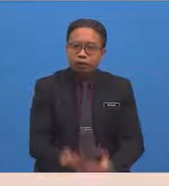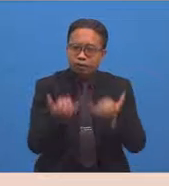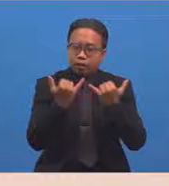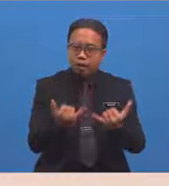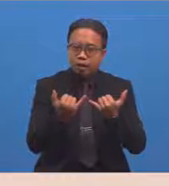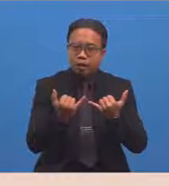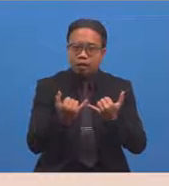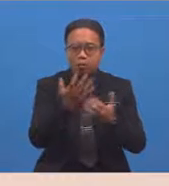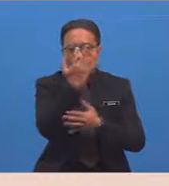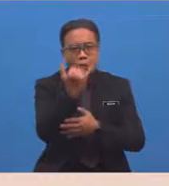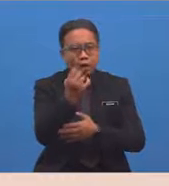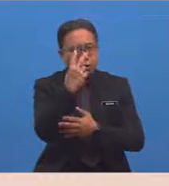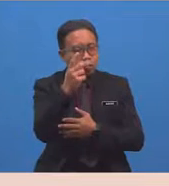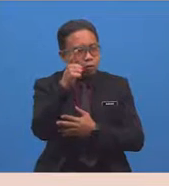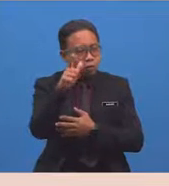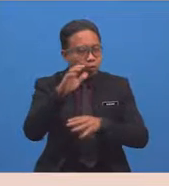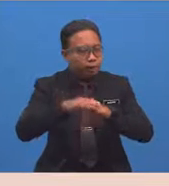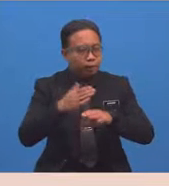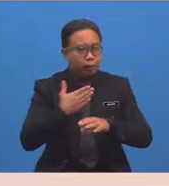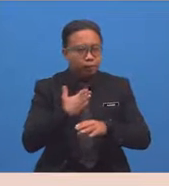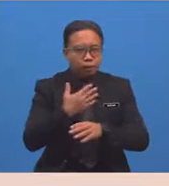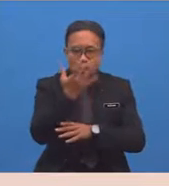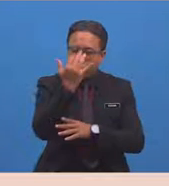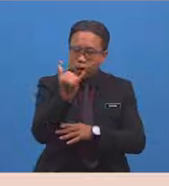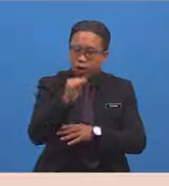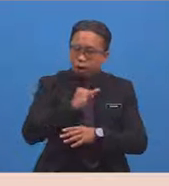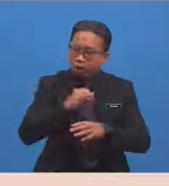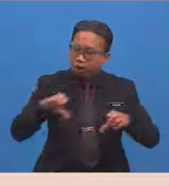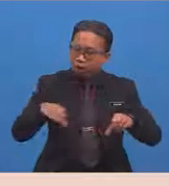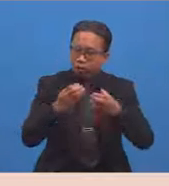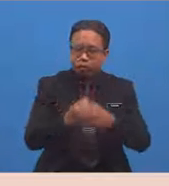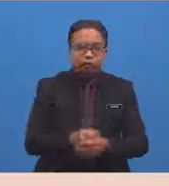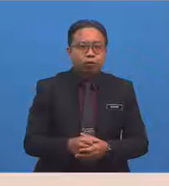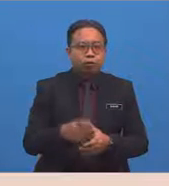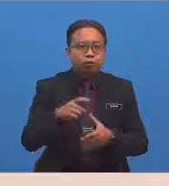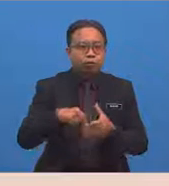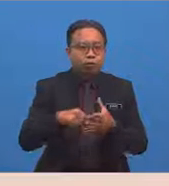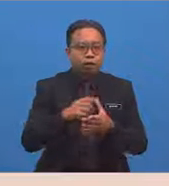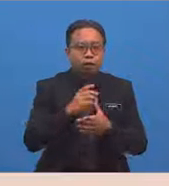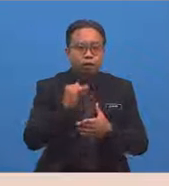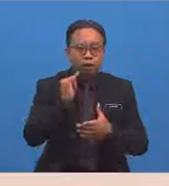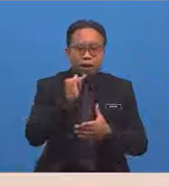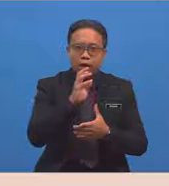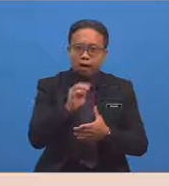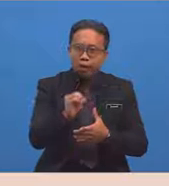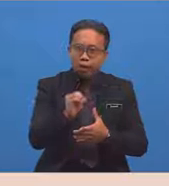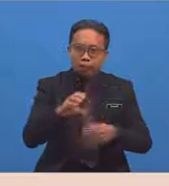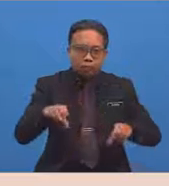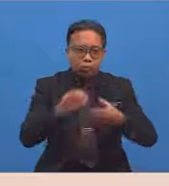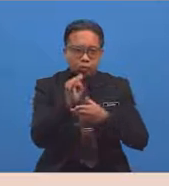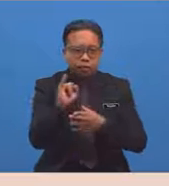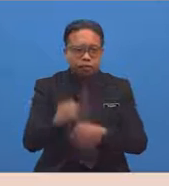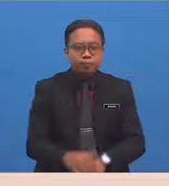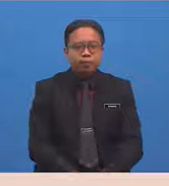Now, why don't you look at me? What am I doing? What do you think I'm doing? Take